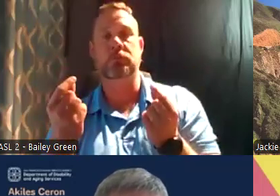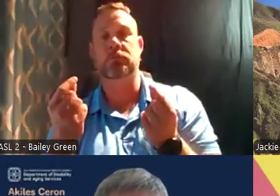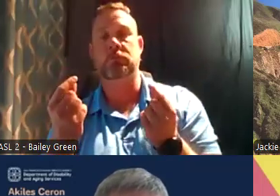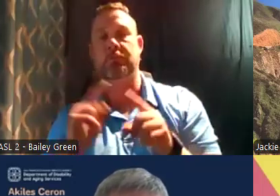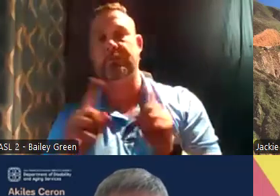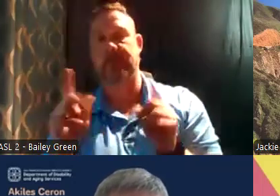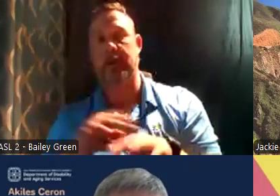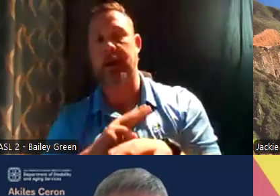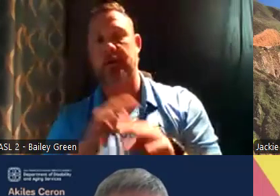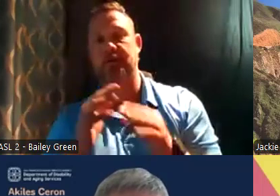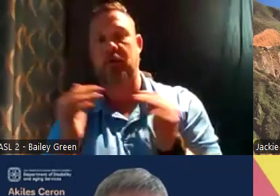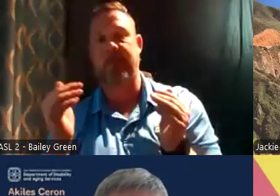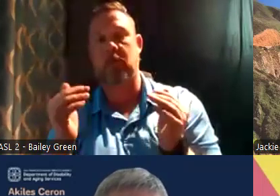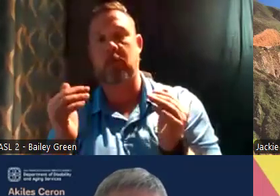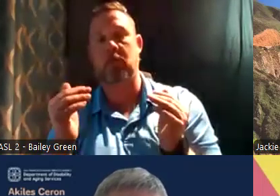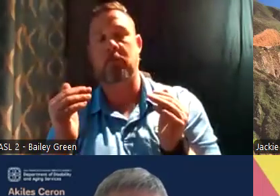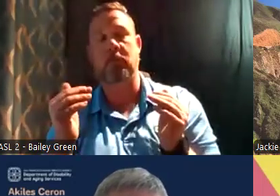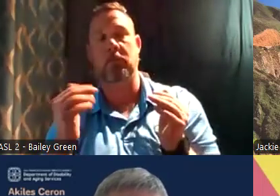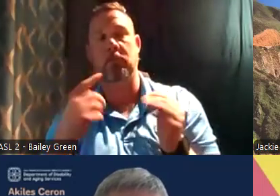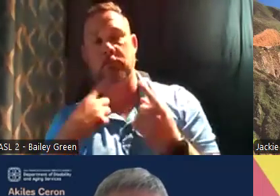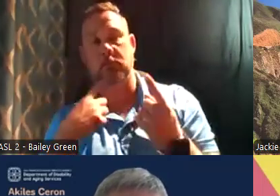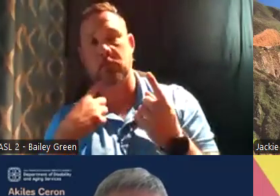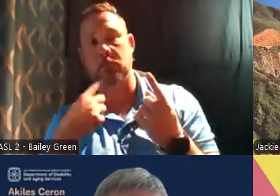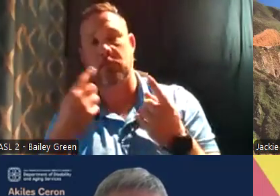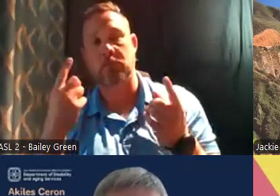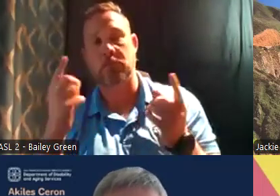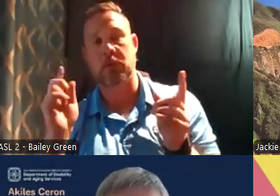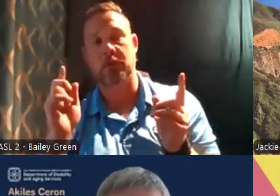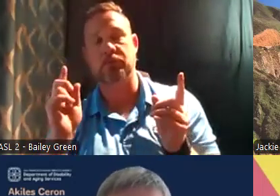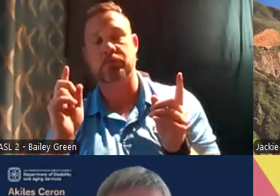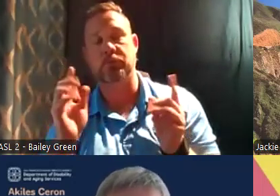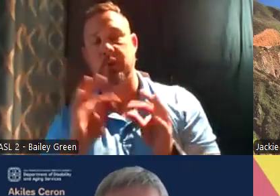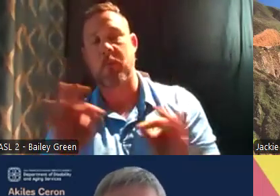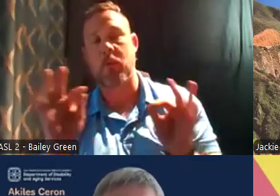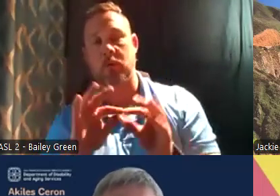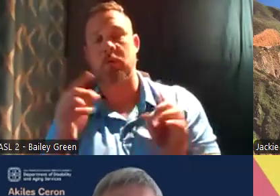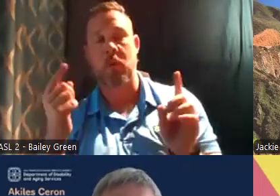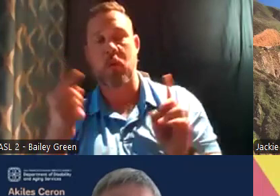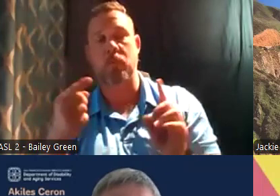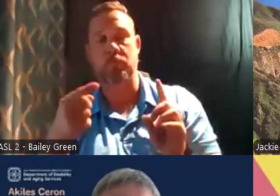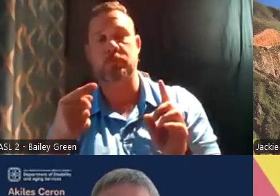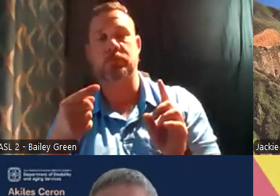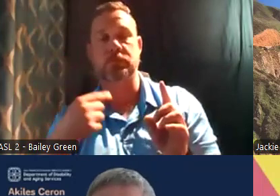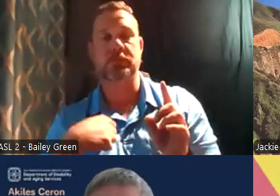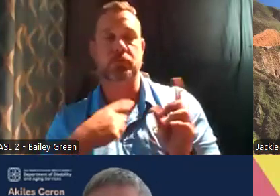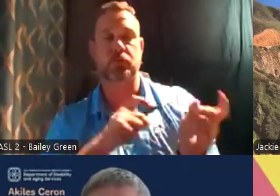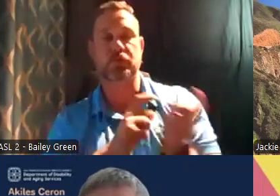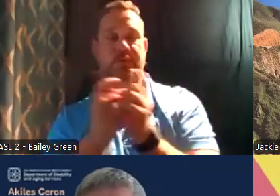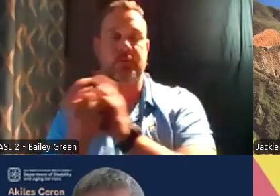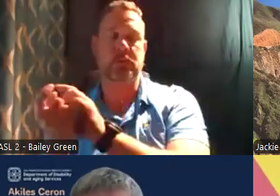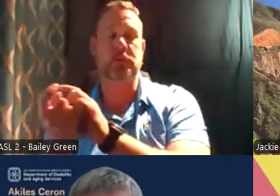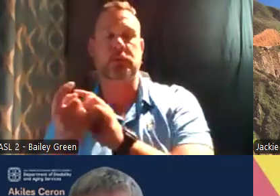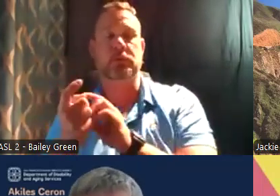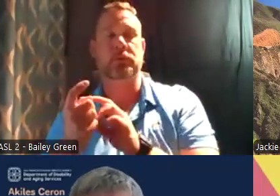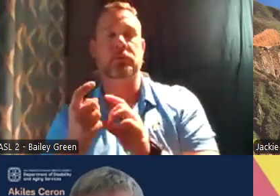at a national level to accomplish just really important goals as our demographics are shifting. And